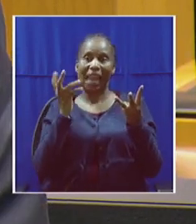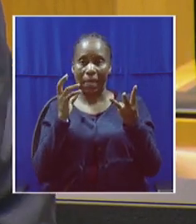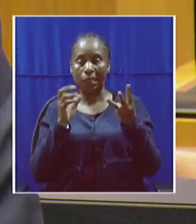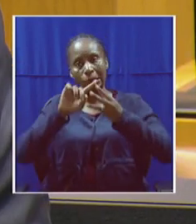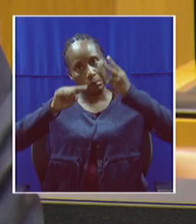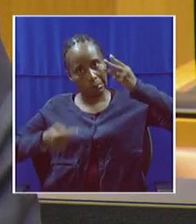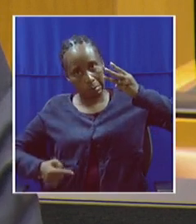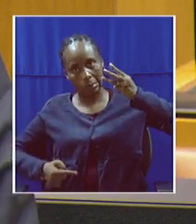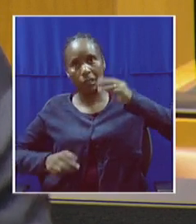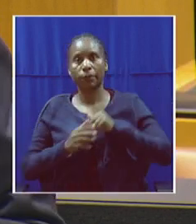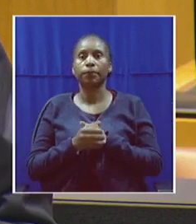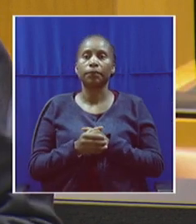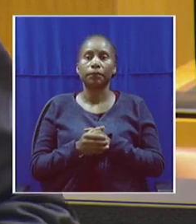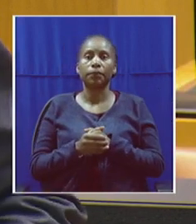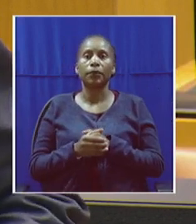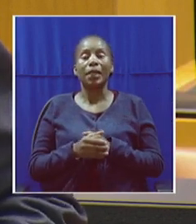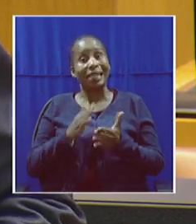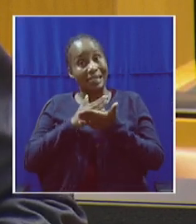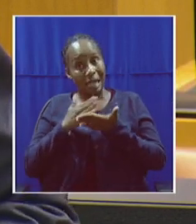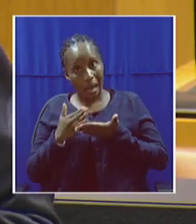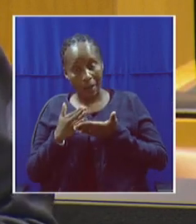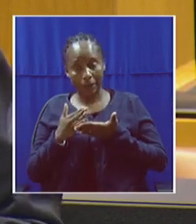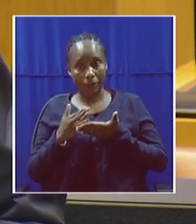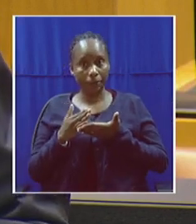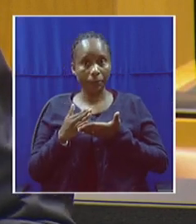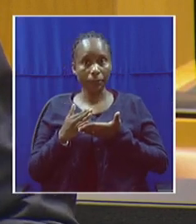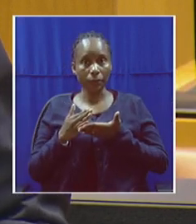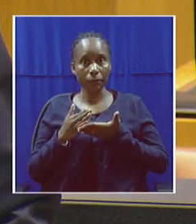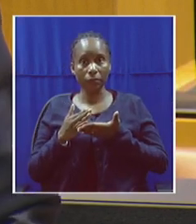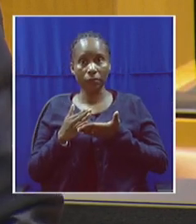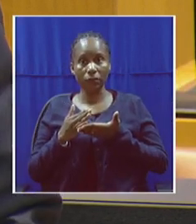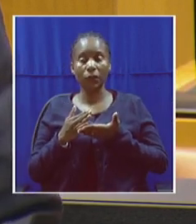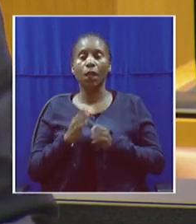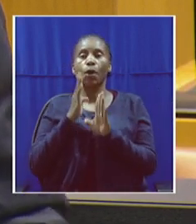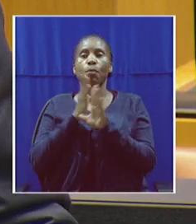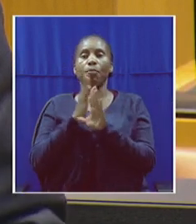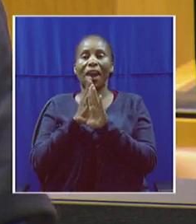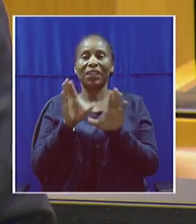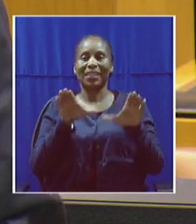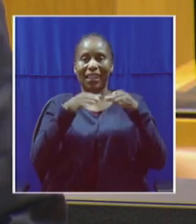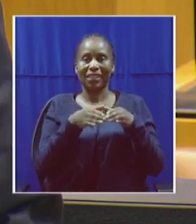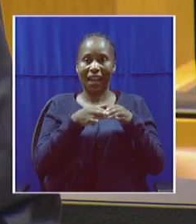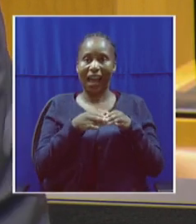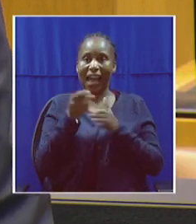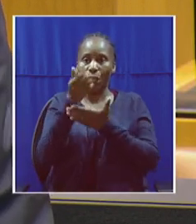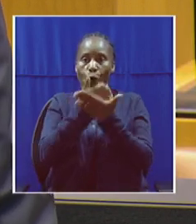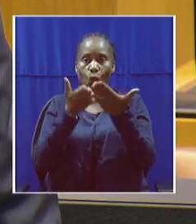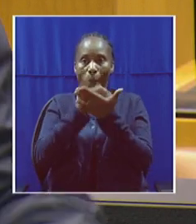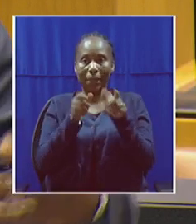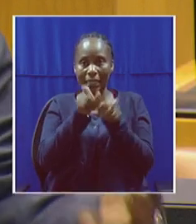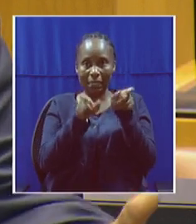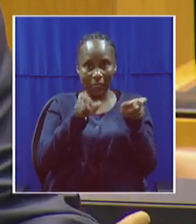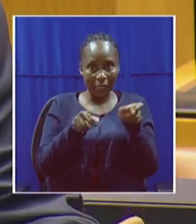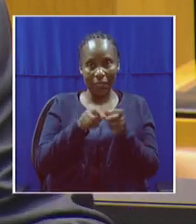others while some were private sector economists government um